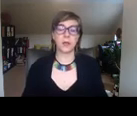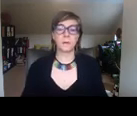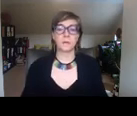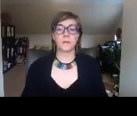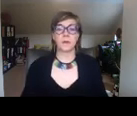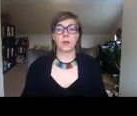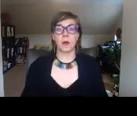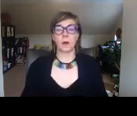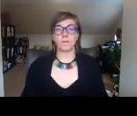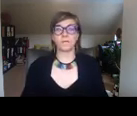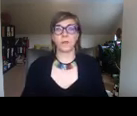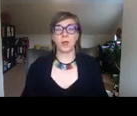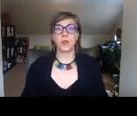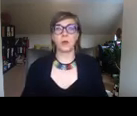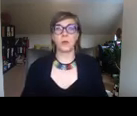loss.